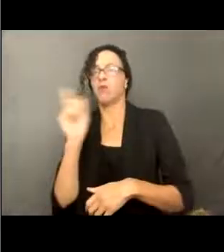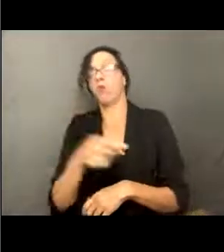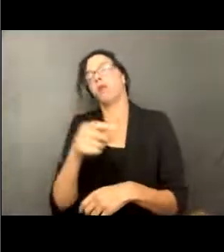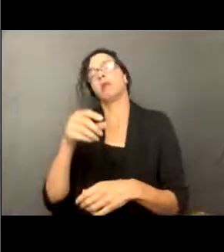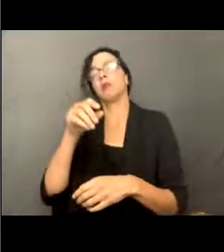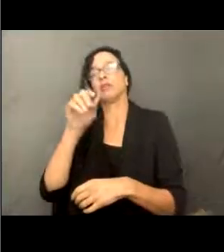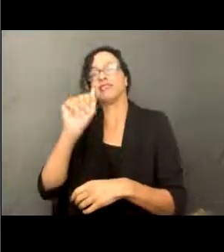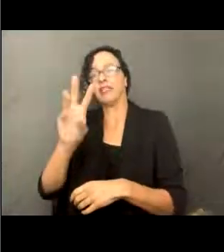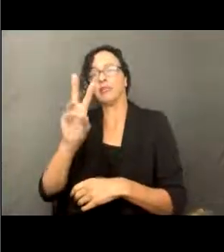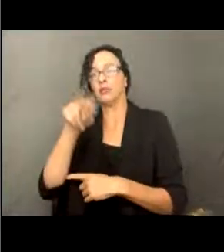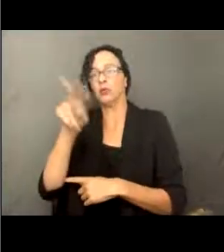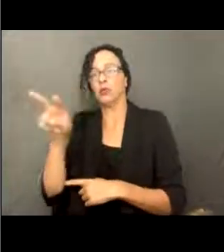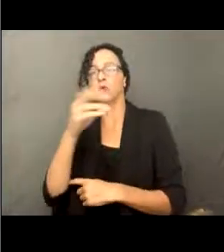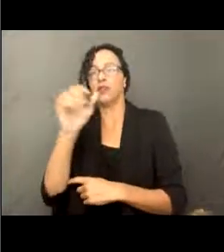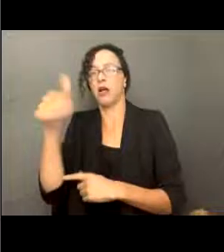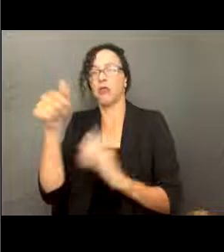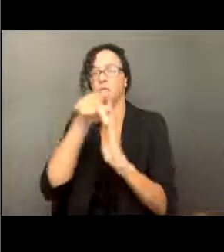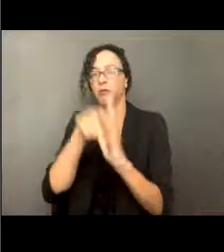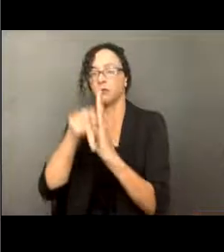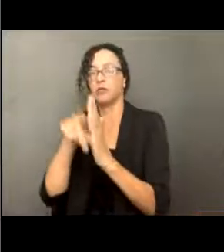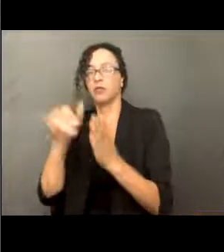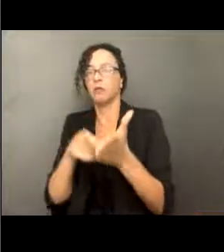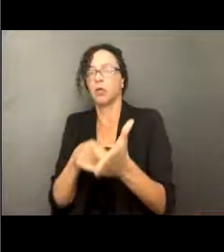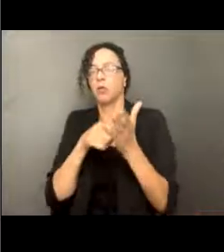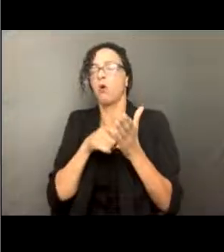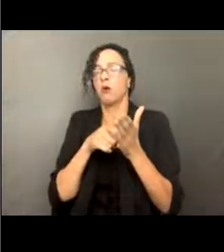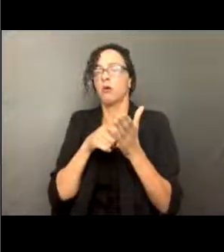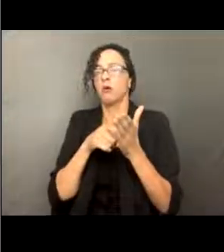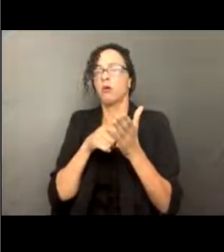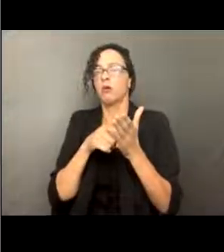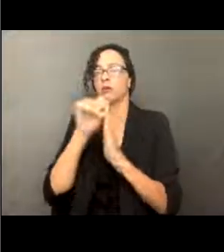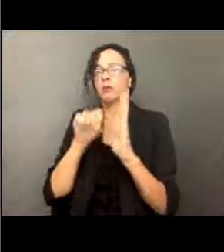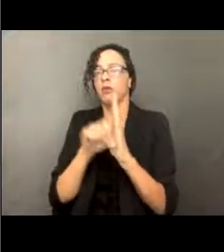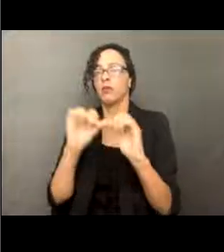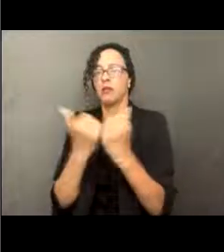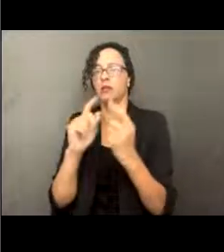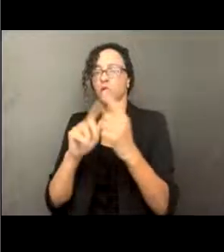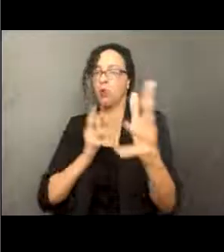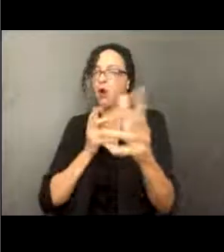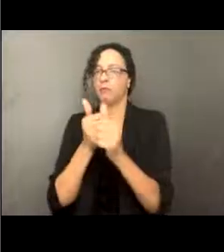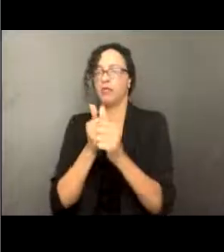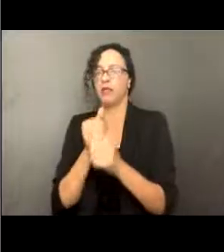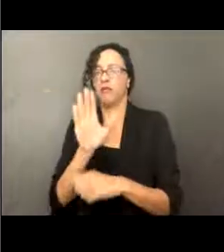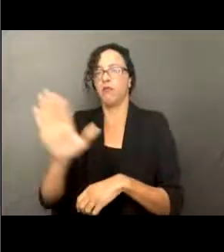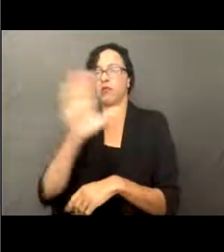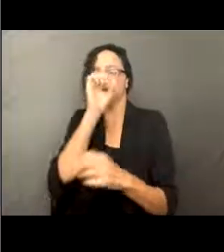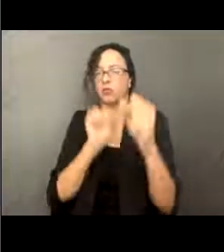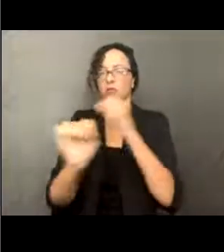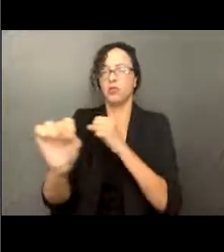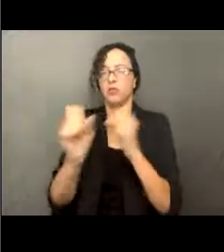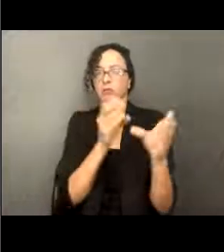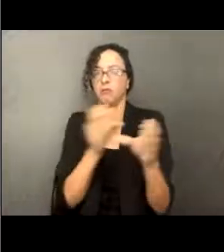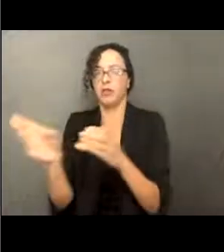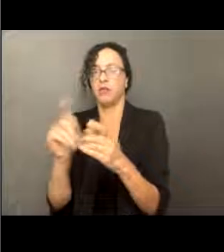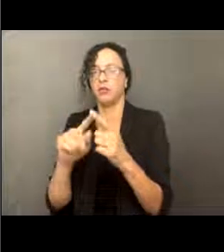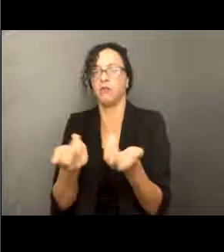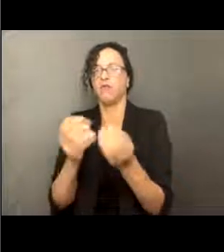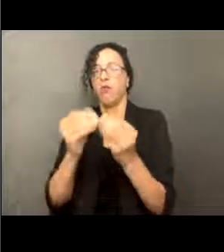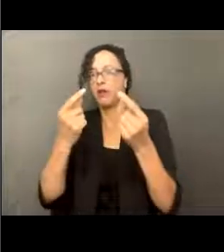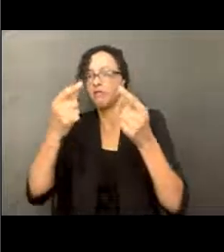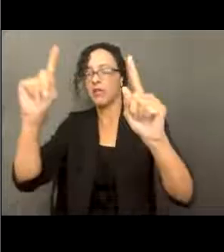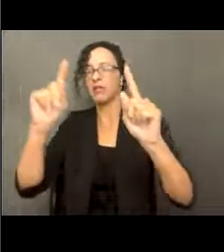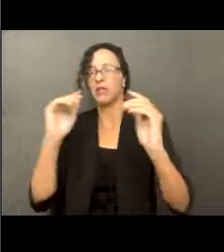among other provisions, requires state agencies to update their strategic planning to more effectively advance equity. We